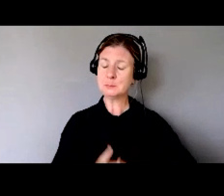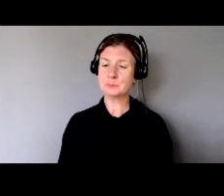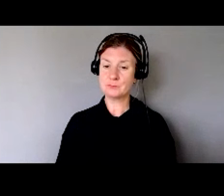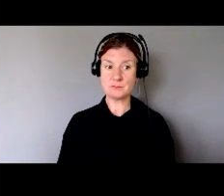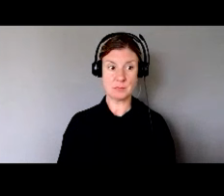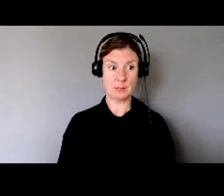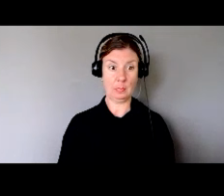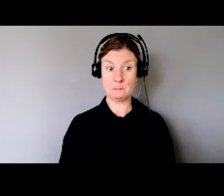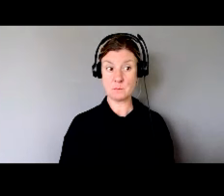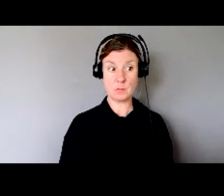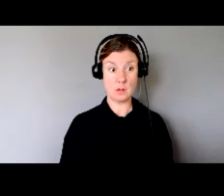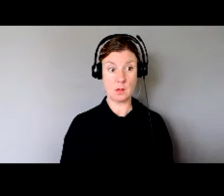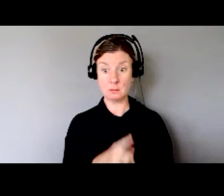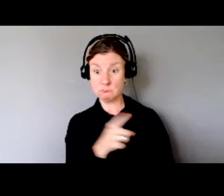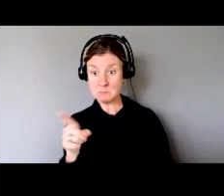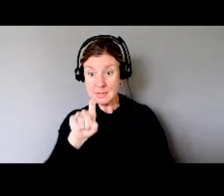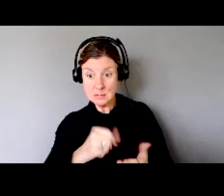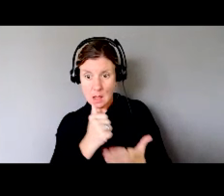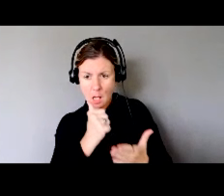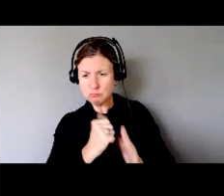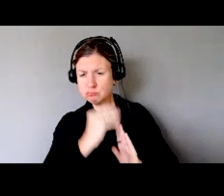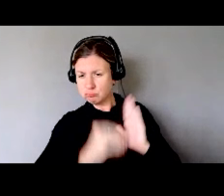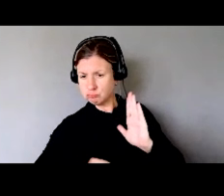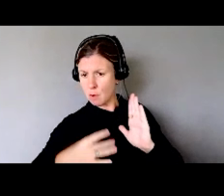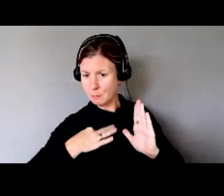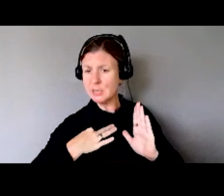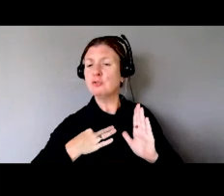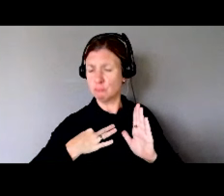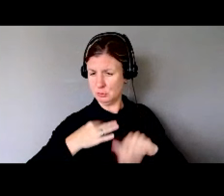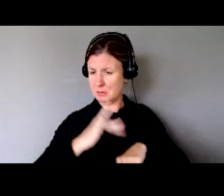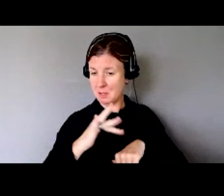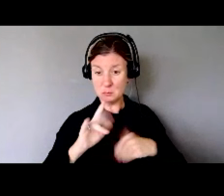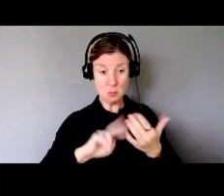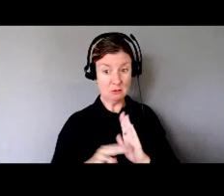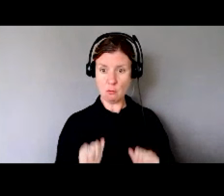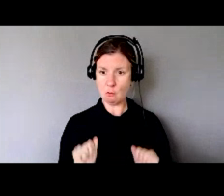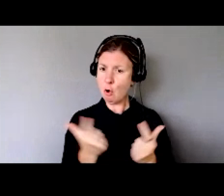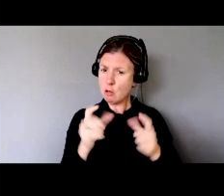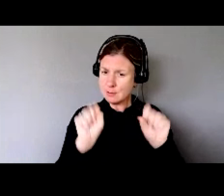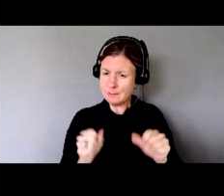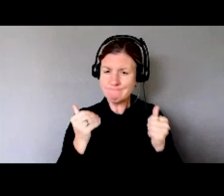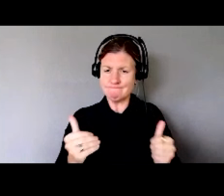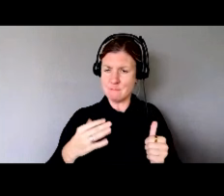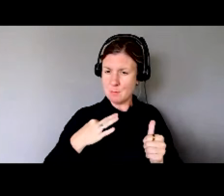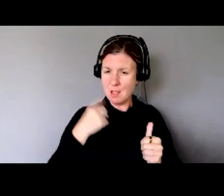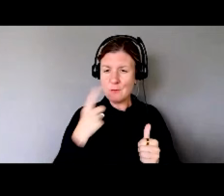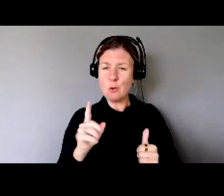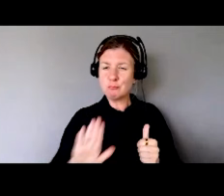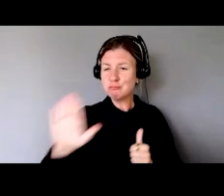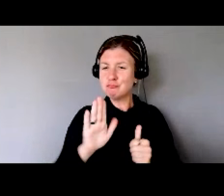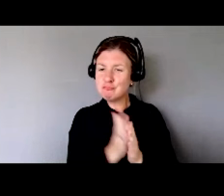Application assistance is available to ensure everyone can apply for this opportunity they're interested in with